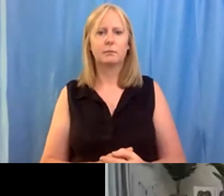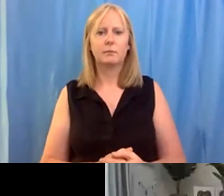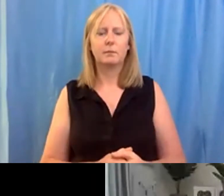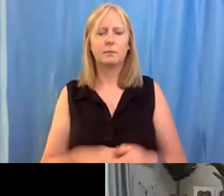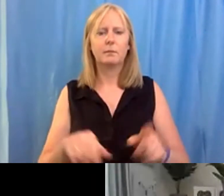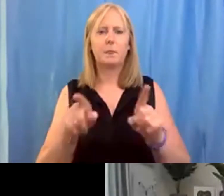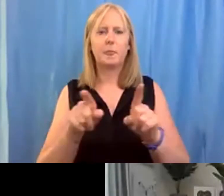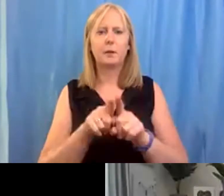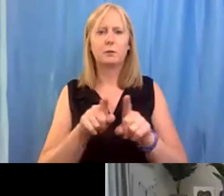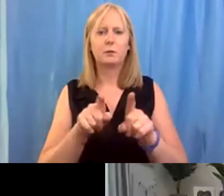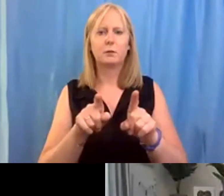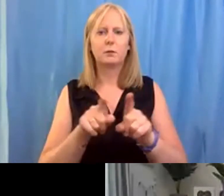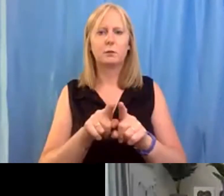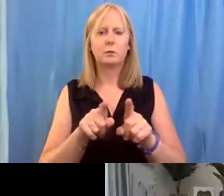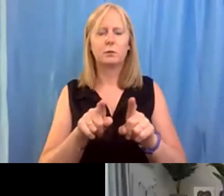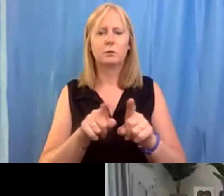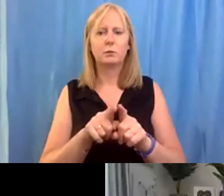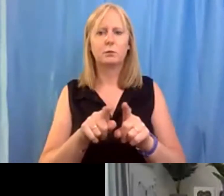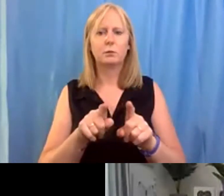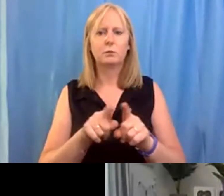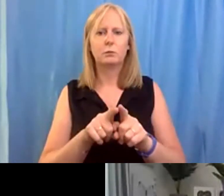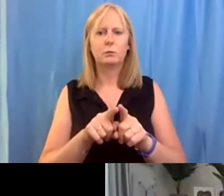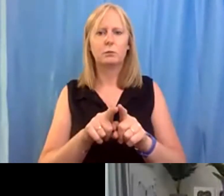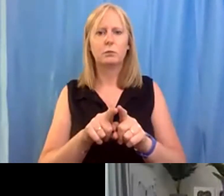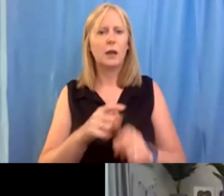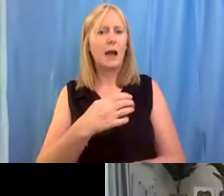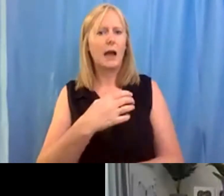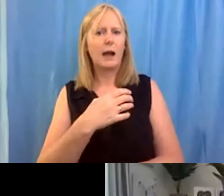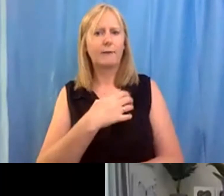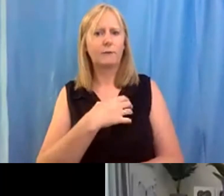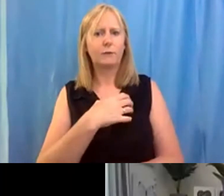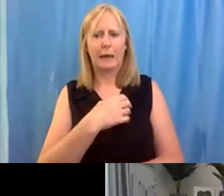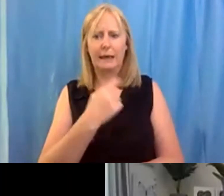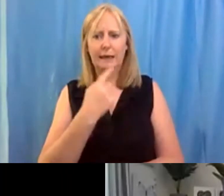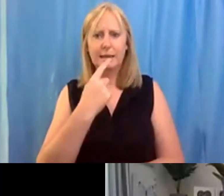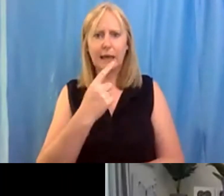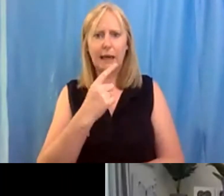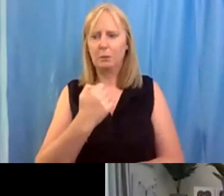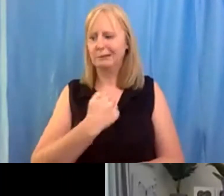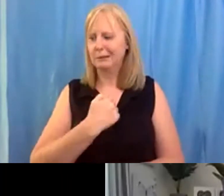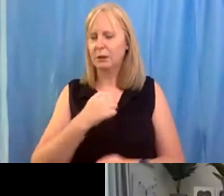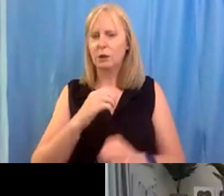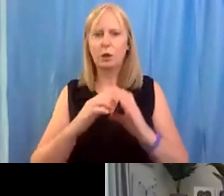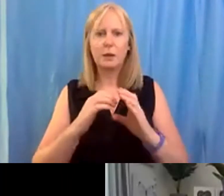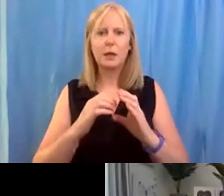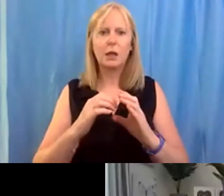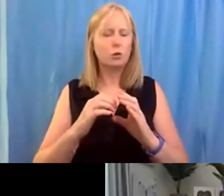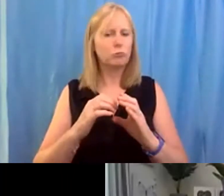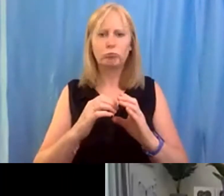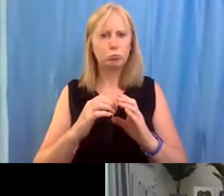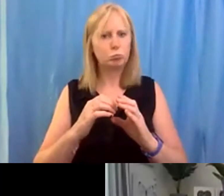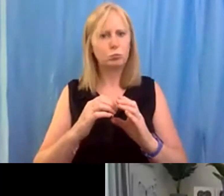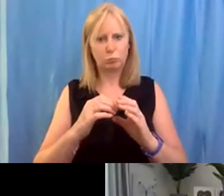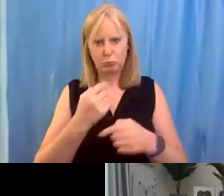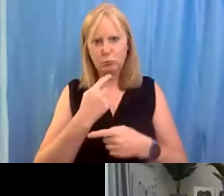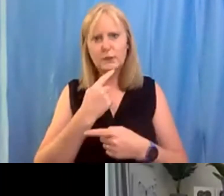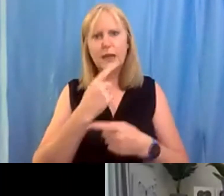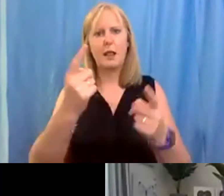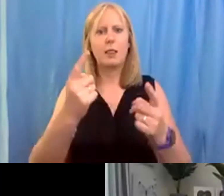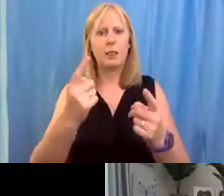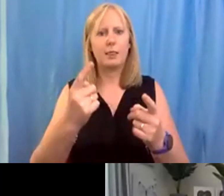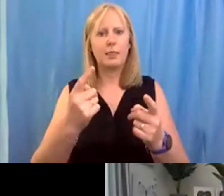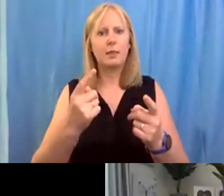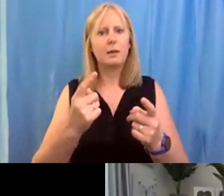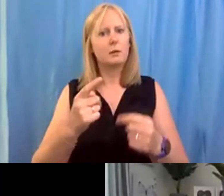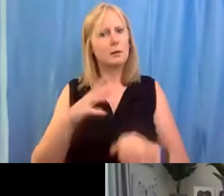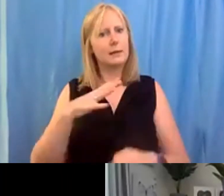Also around, again, don't be afraid to say what your communication requirements are, your accessible needs are. This is